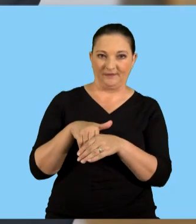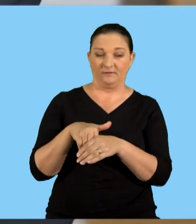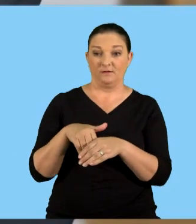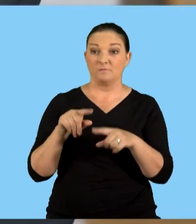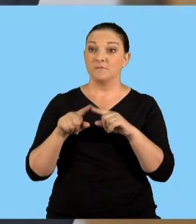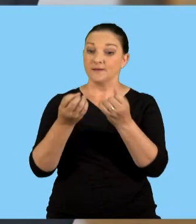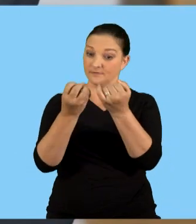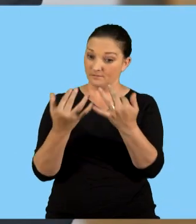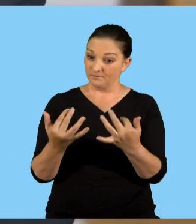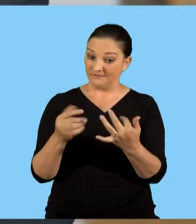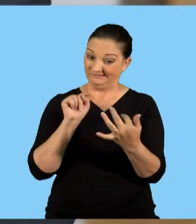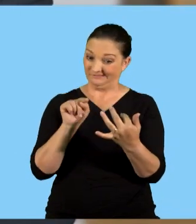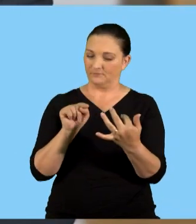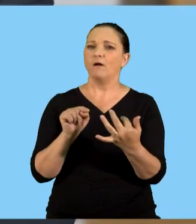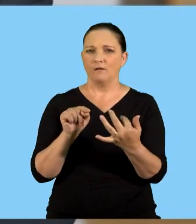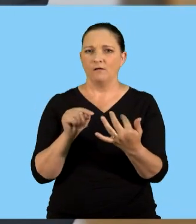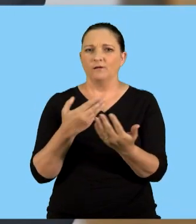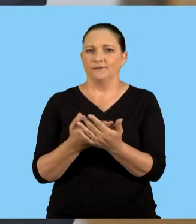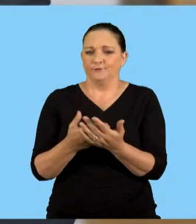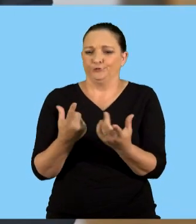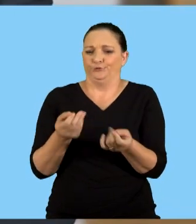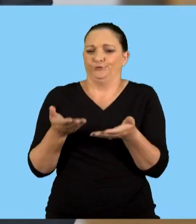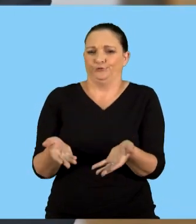It should be realistic.